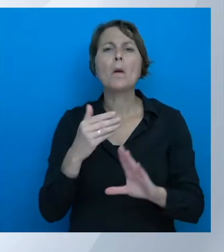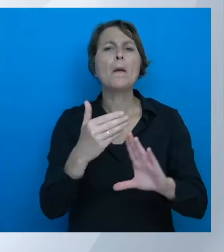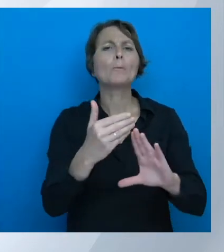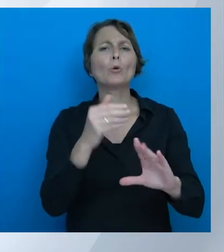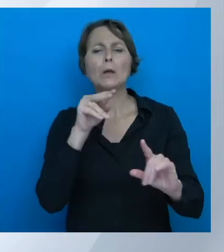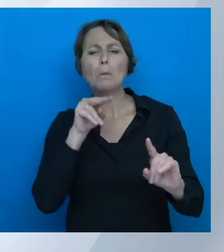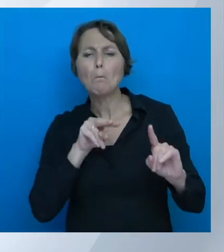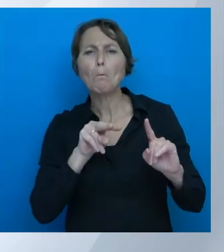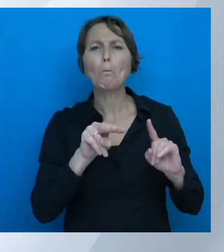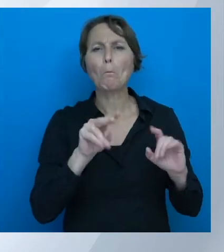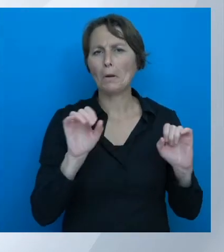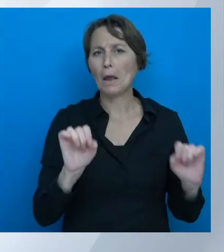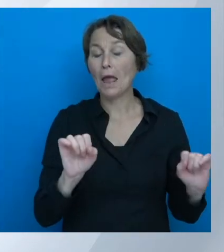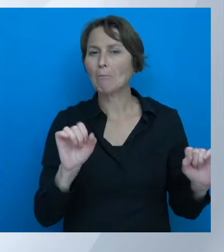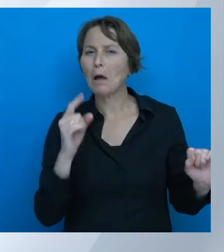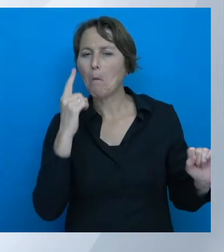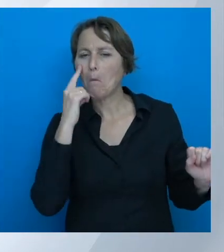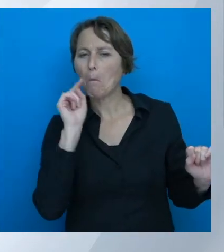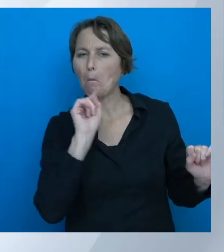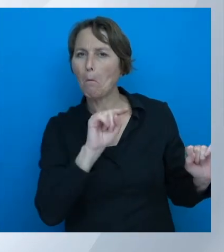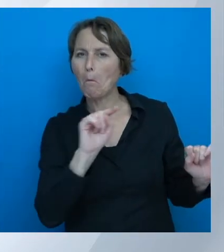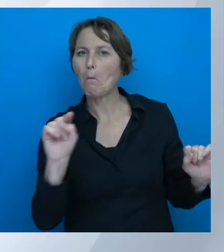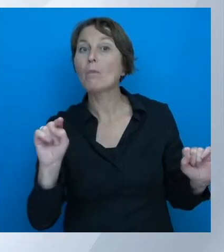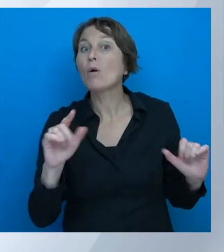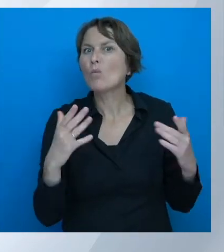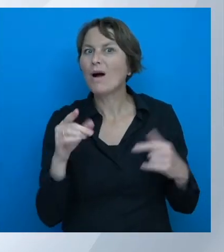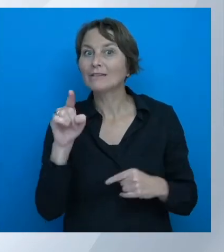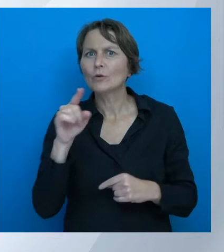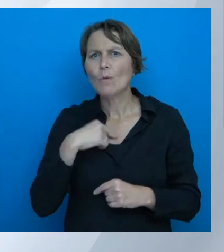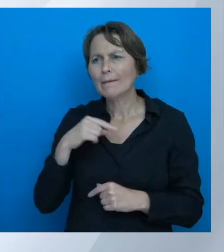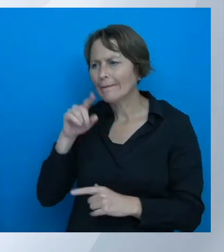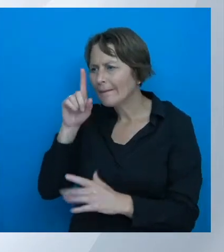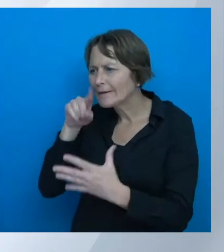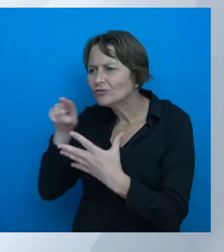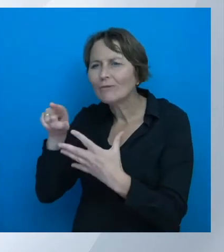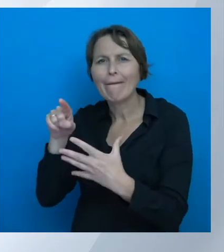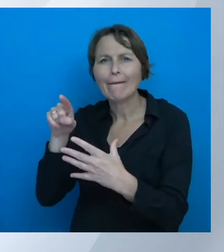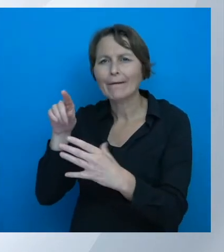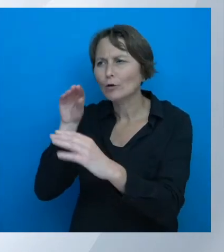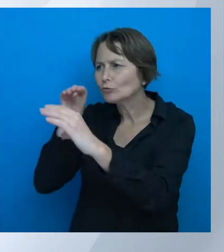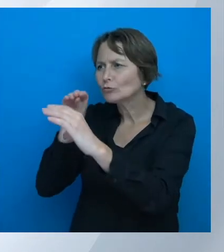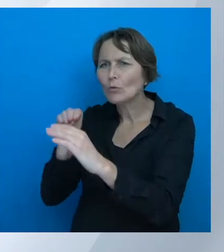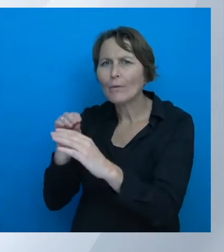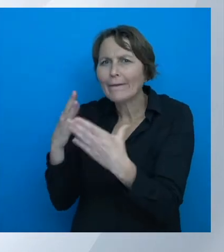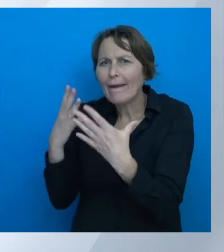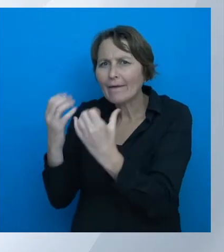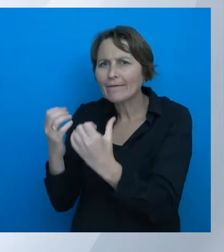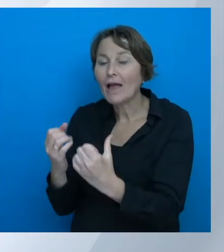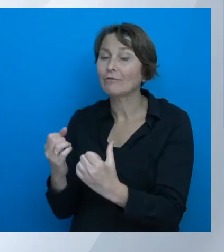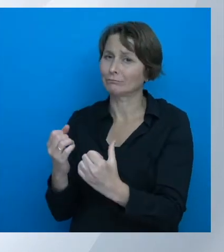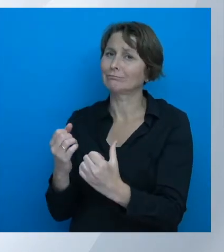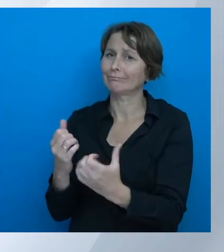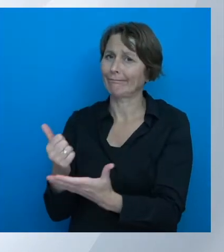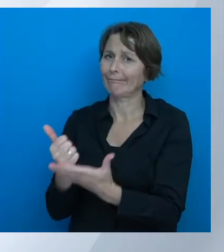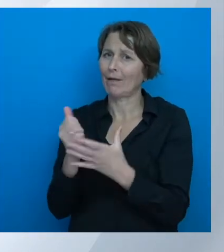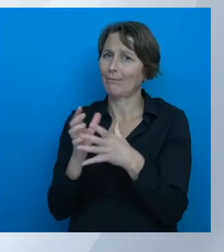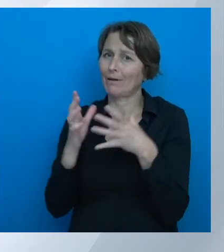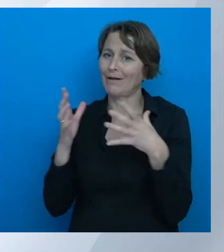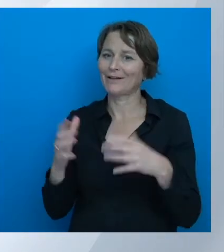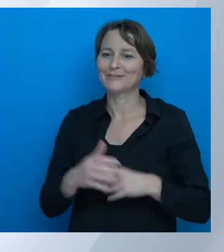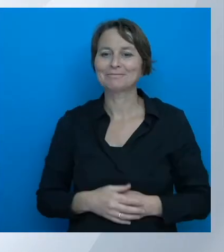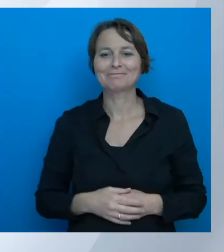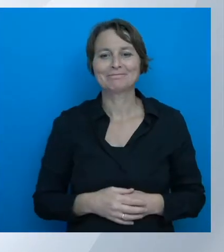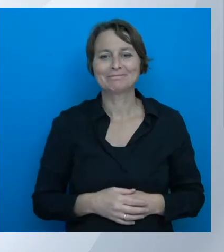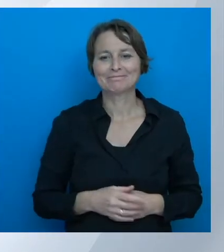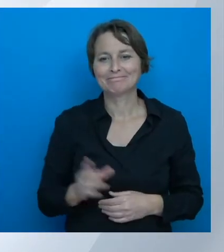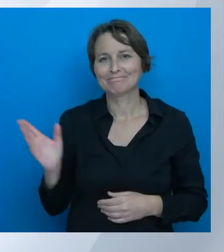for quick access to look at what data is in your storage account, I found it quite useful. So we're going to click on this, and we're going to check our